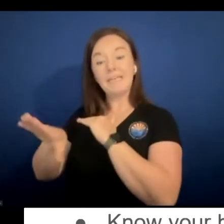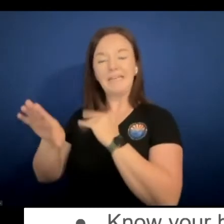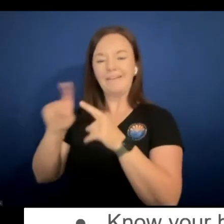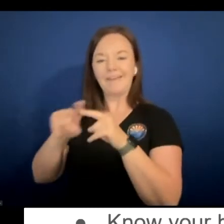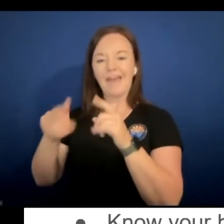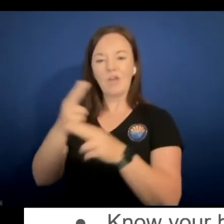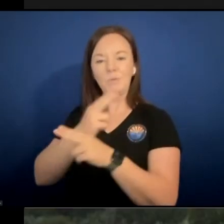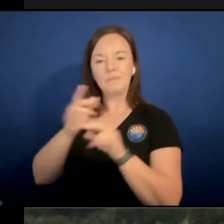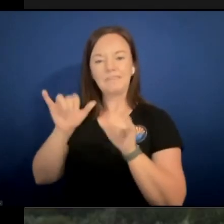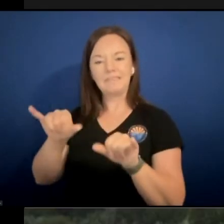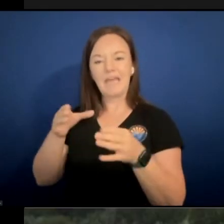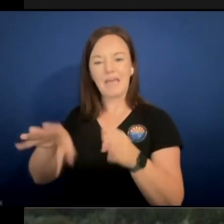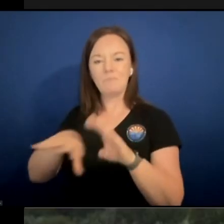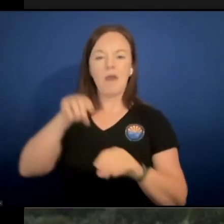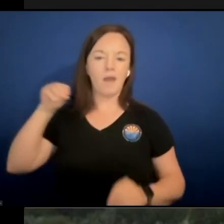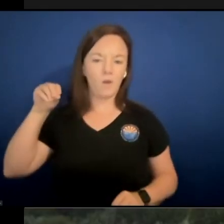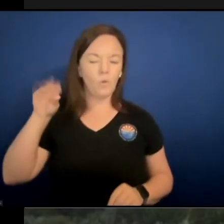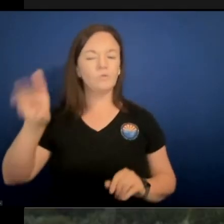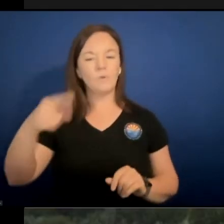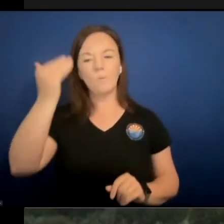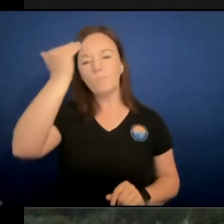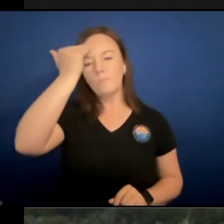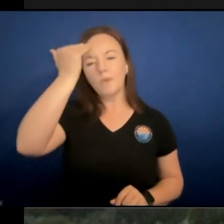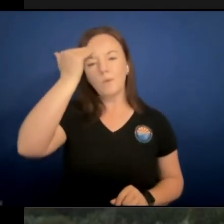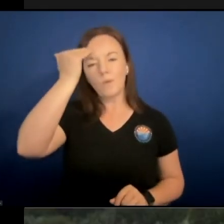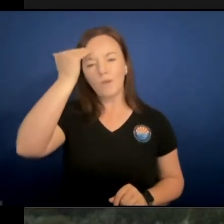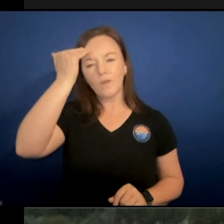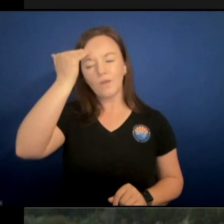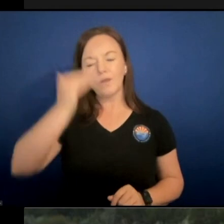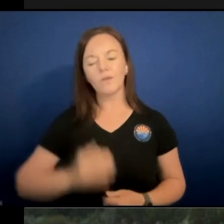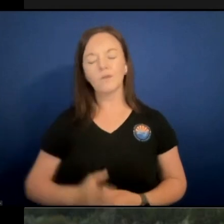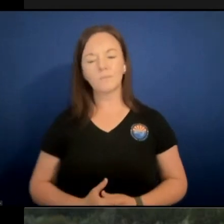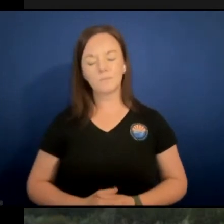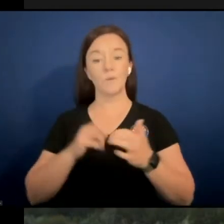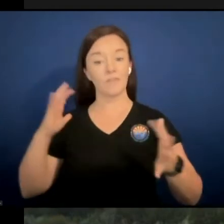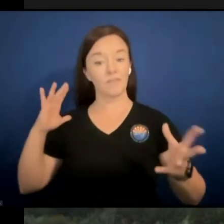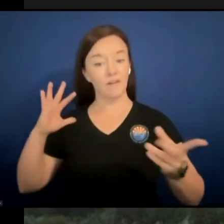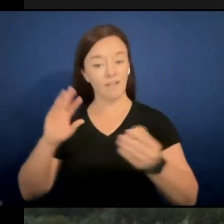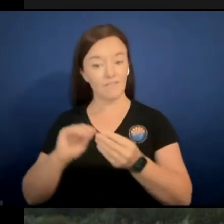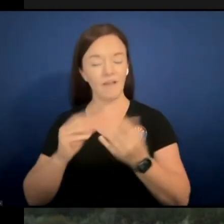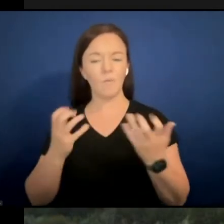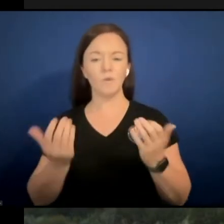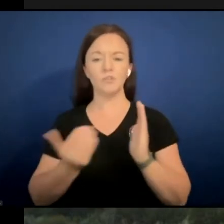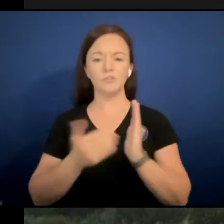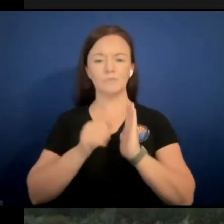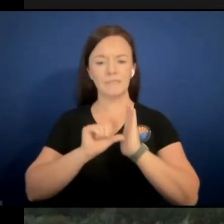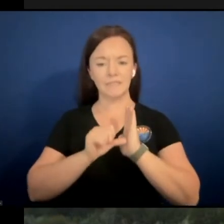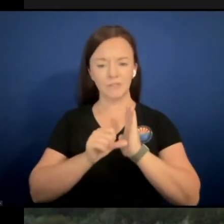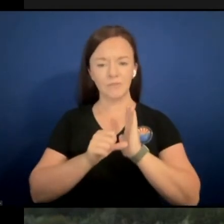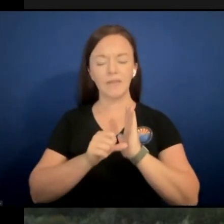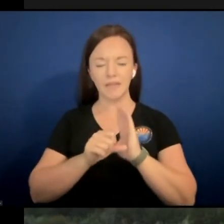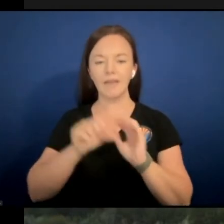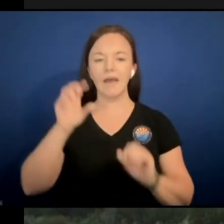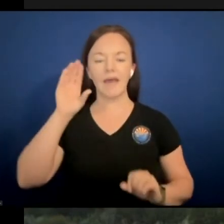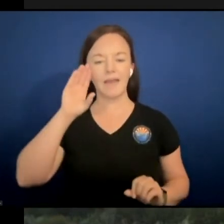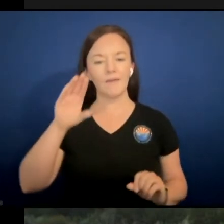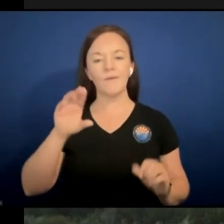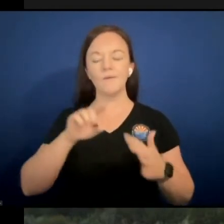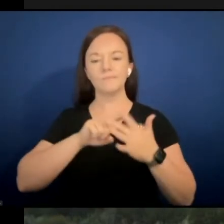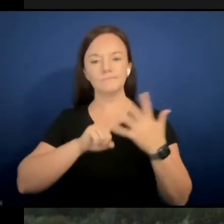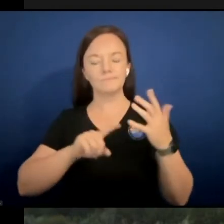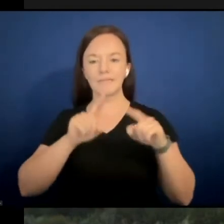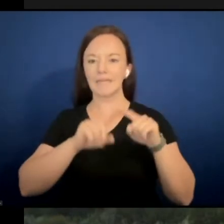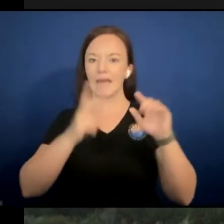be aware of that. And with that, I just want to reiterate, I know the unpredictability of the next